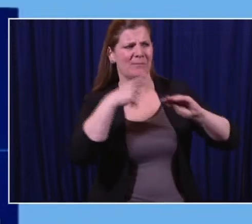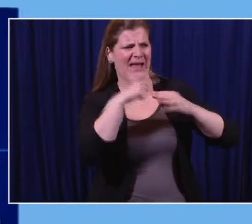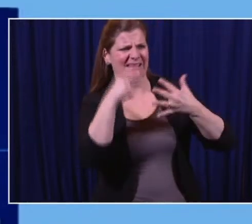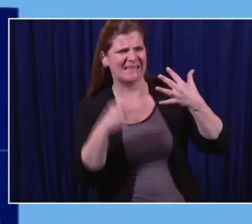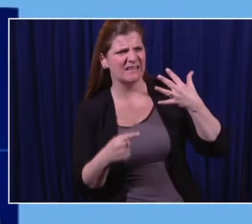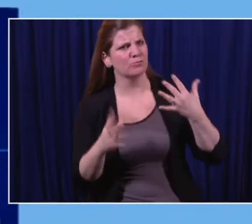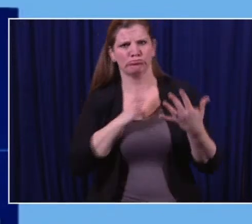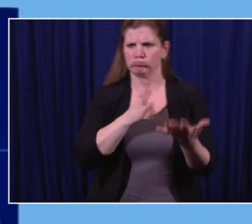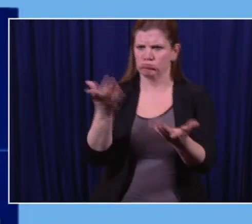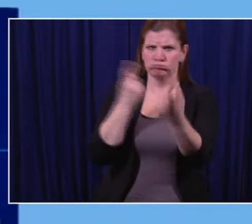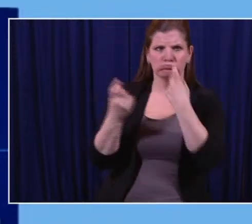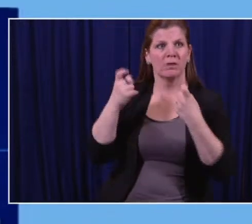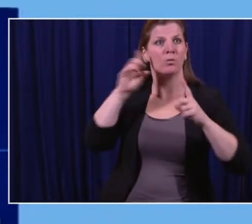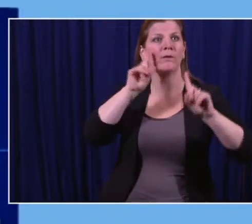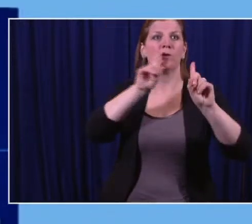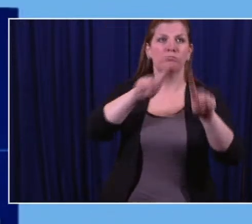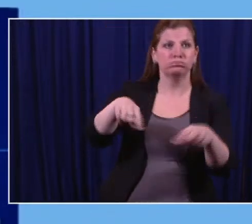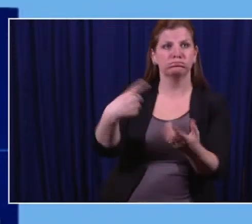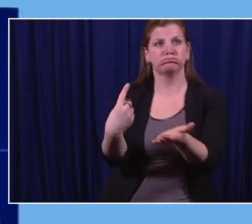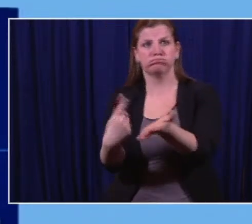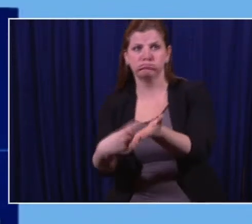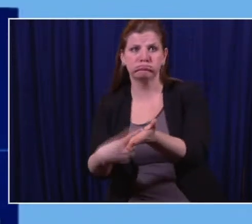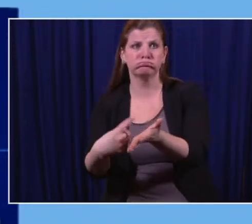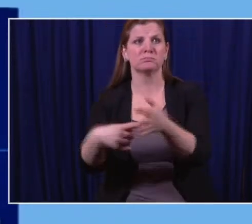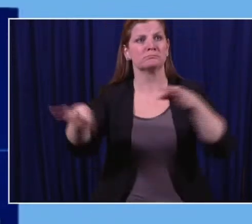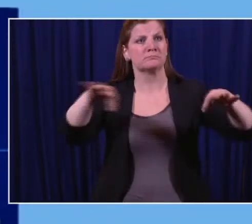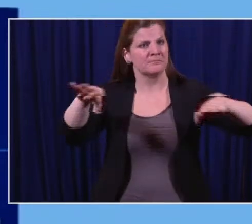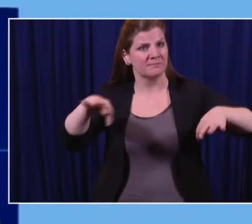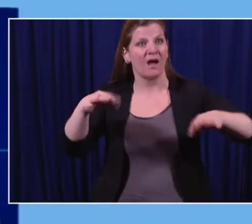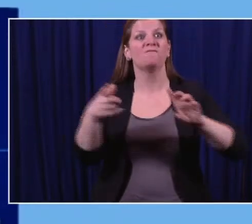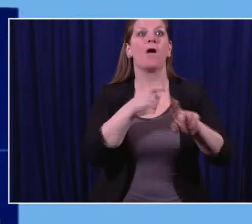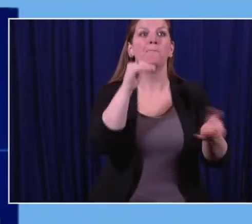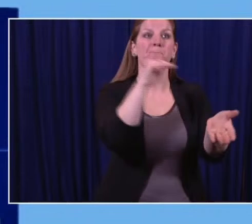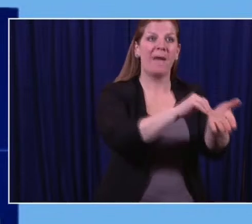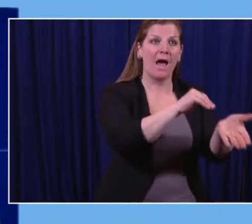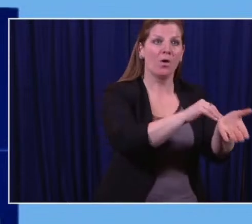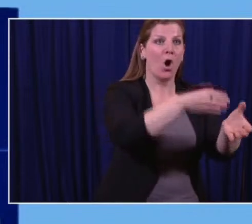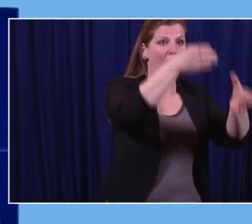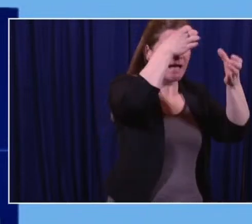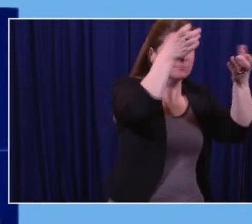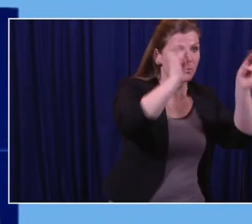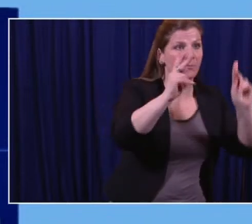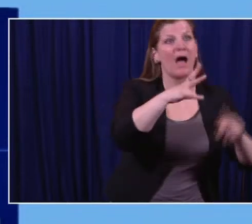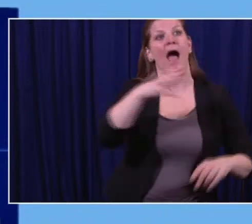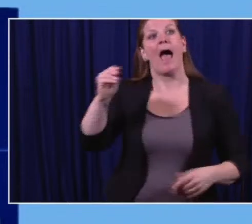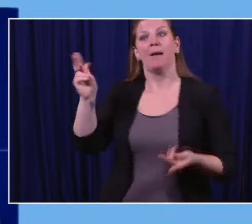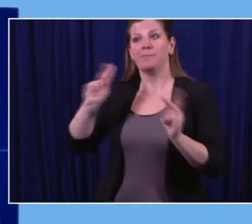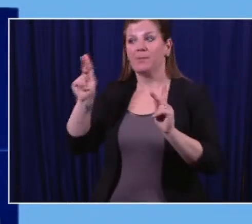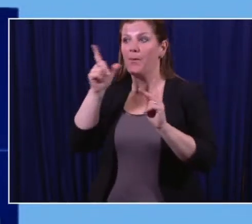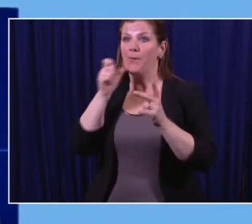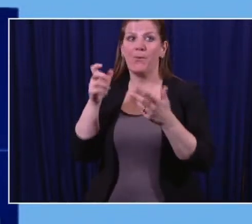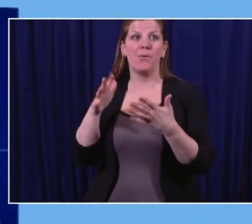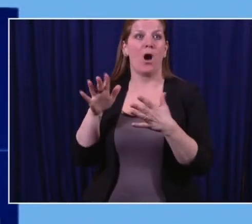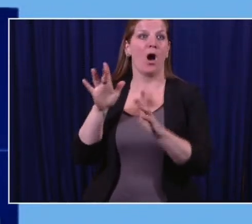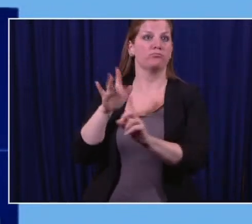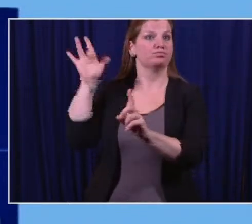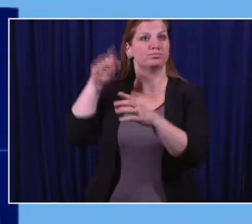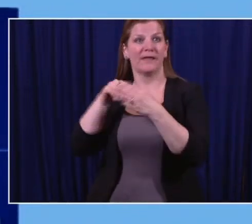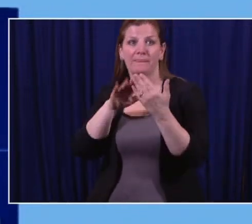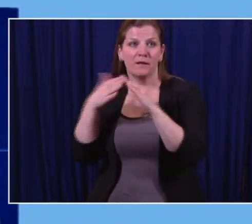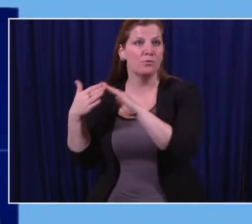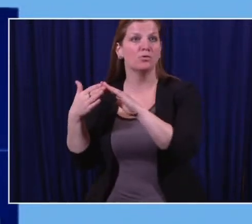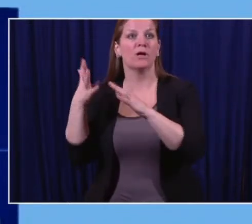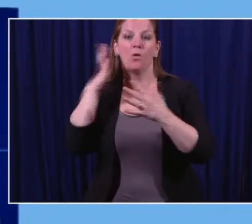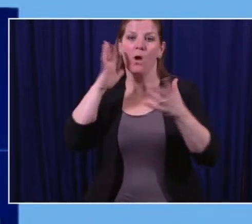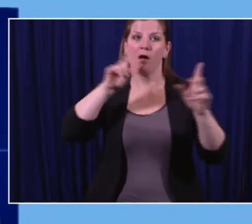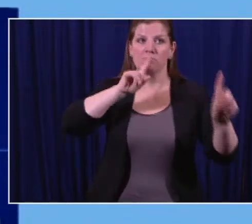can go to hear from medical experts and community leaders about vaccine facts, and you can have your questions answered. The first